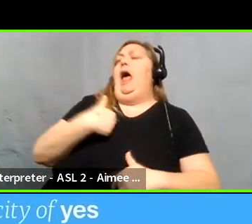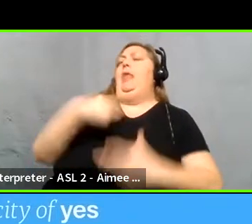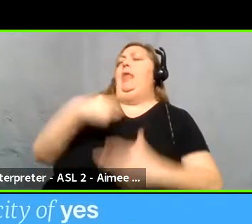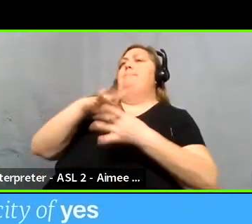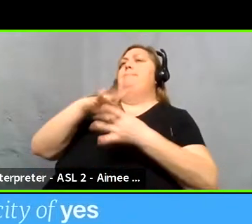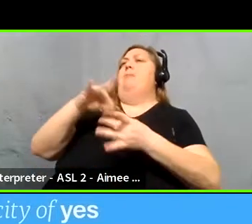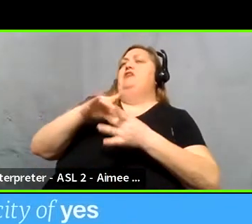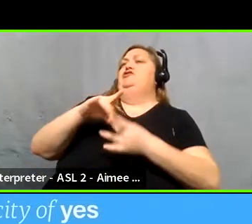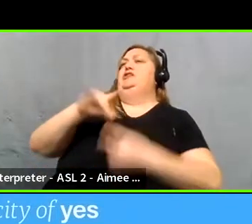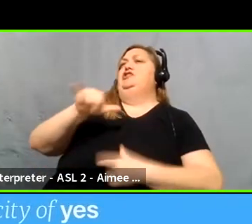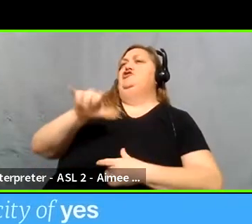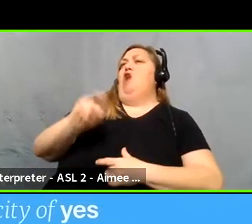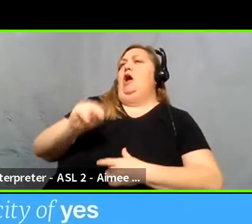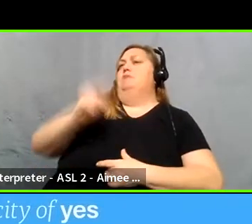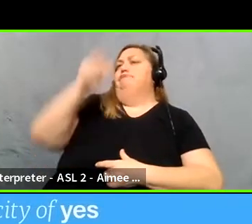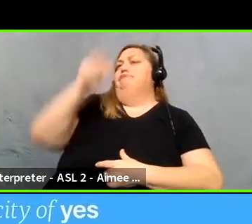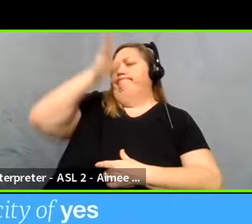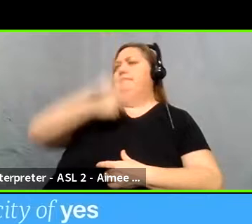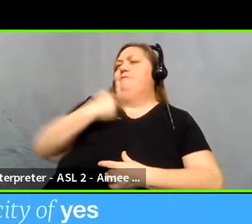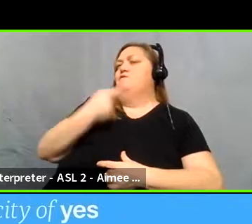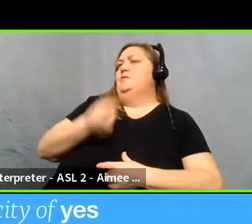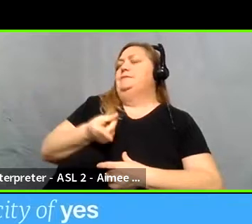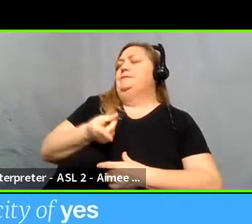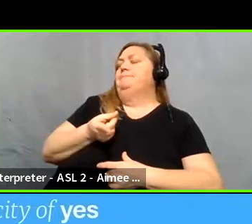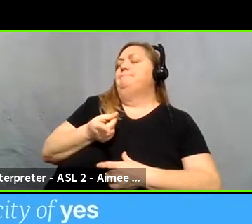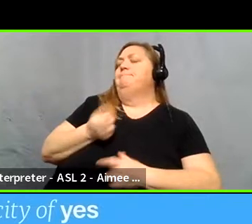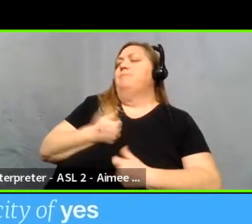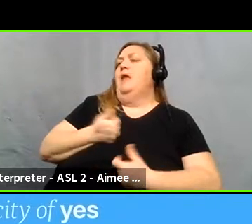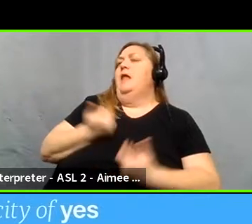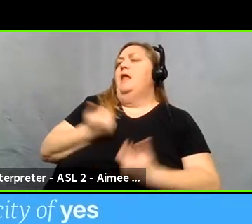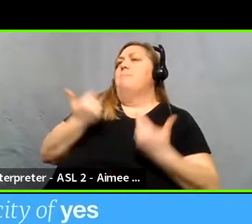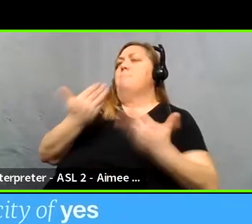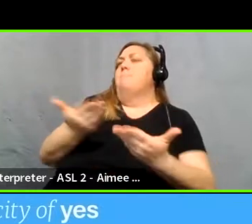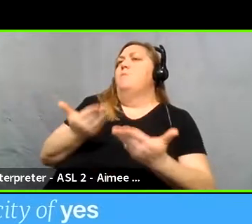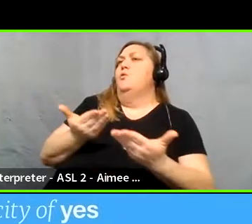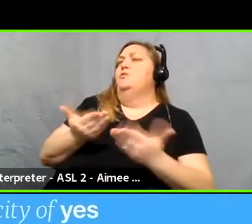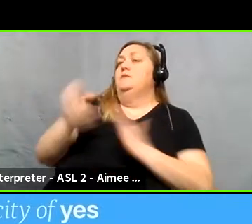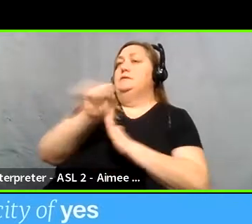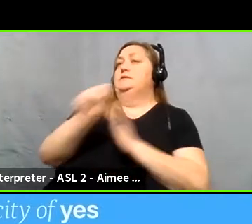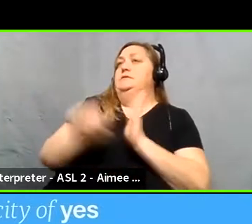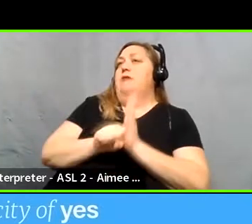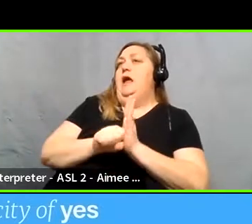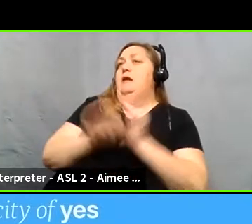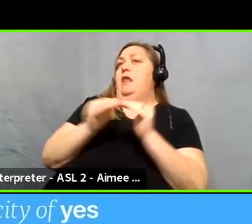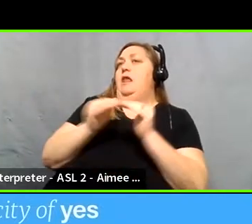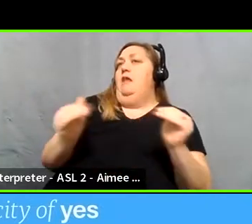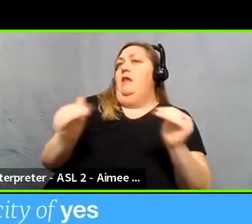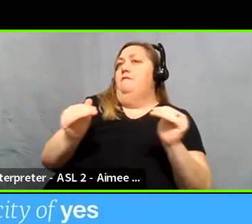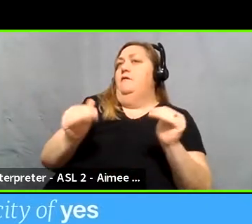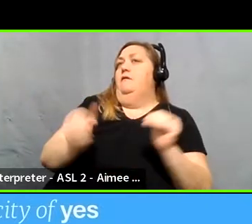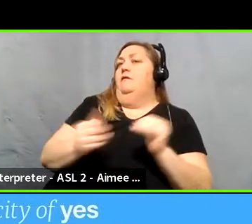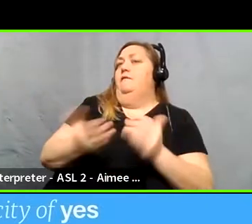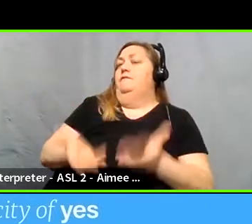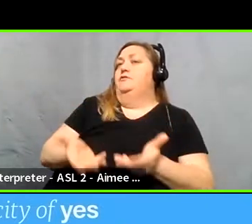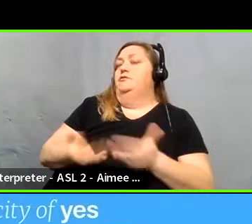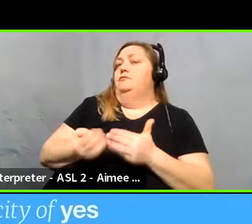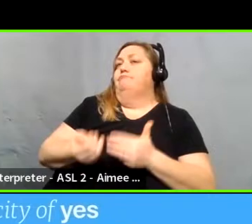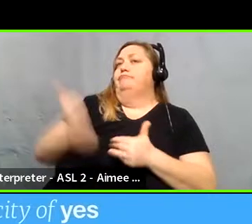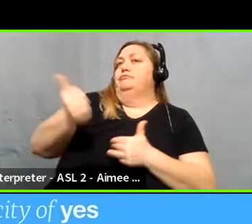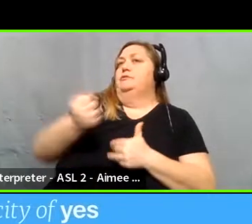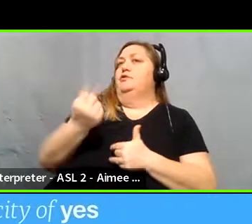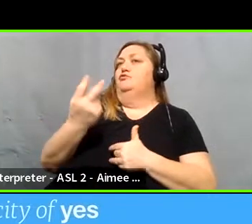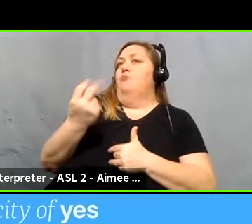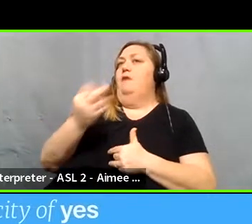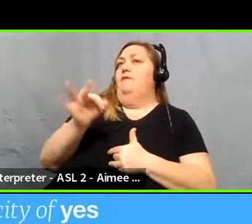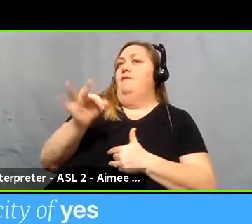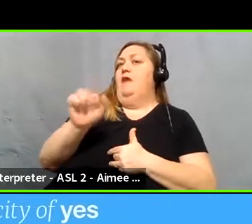uh, the proposed legislation at the state level to lift the 12 FAR cap includes